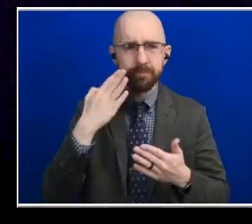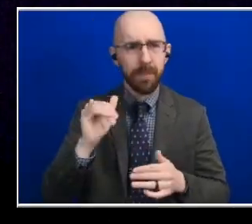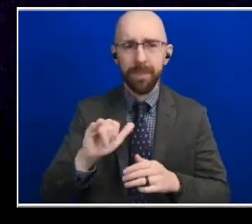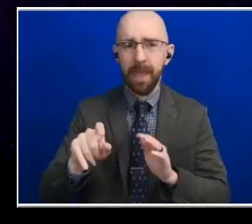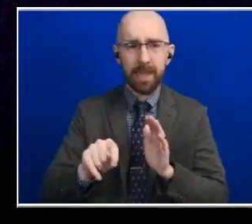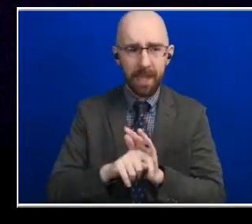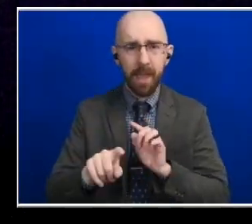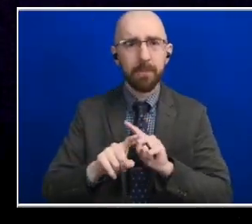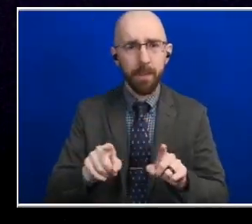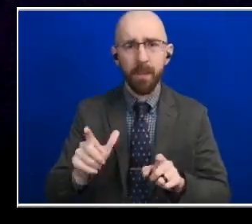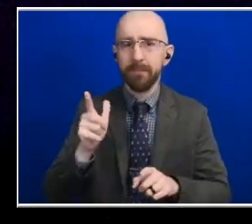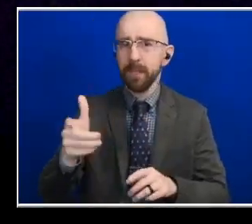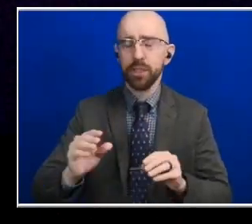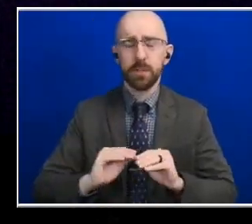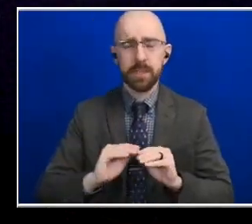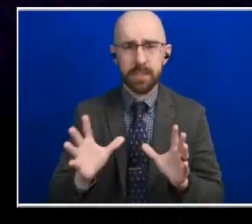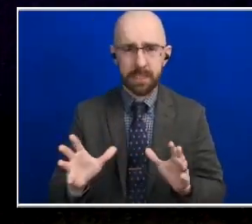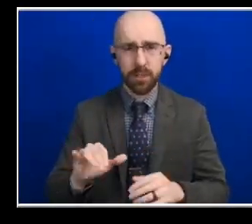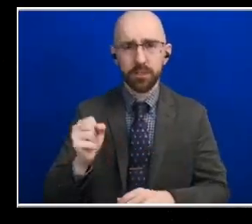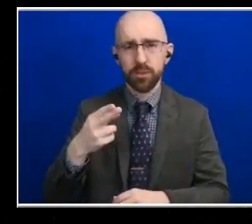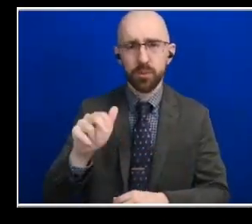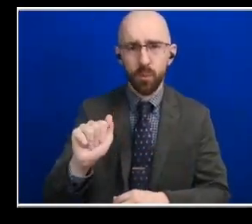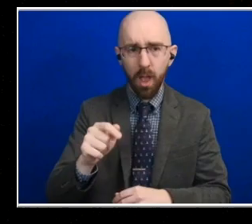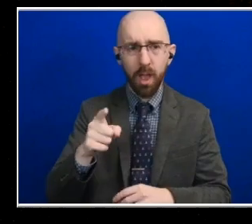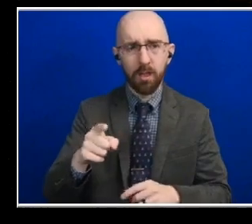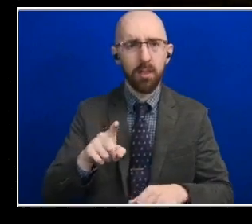clear. Joshua was a long hauler.